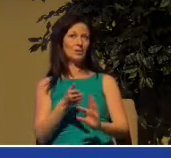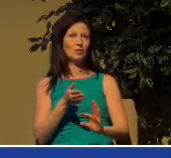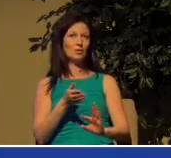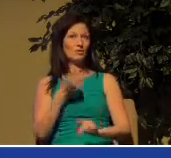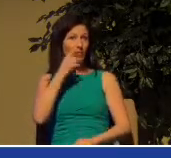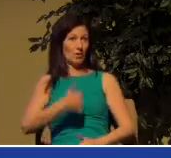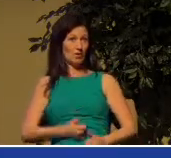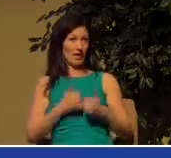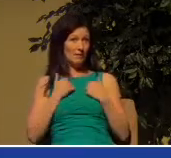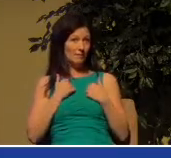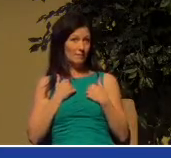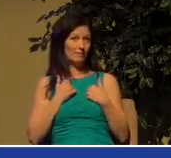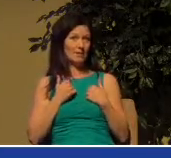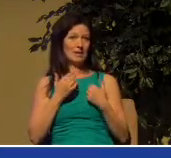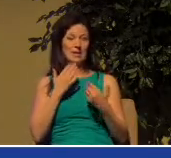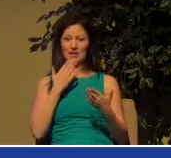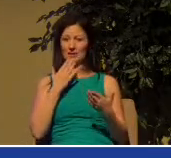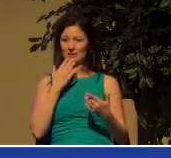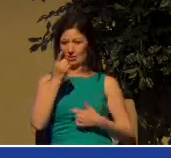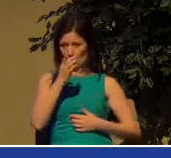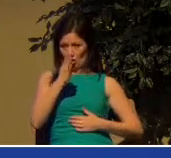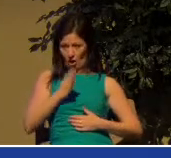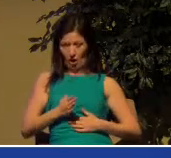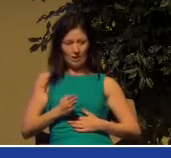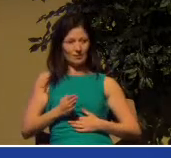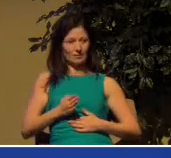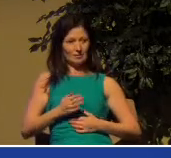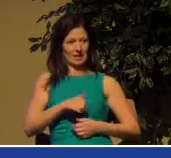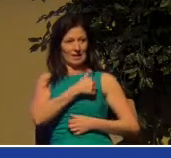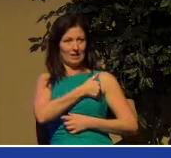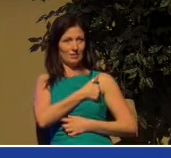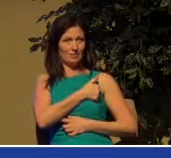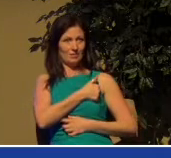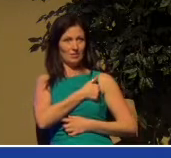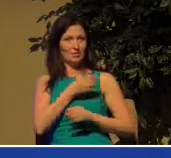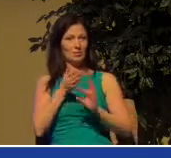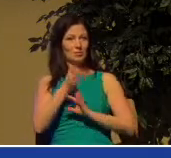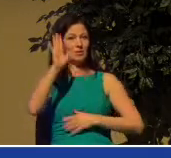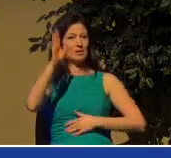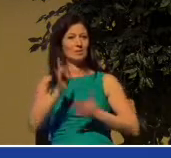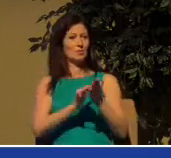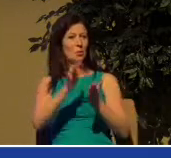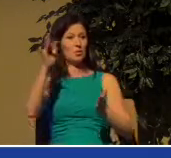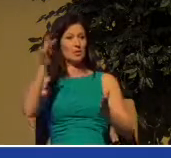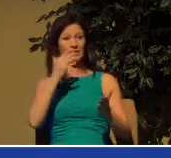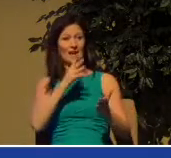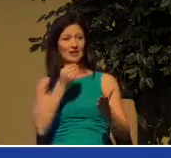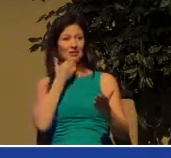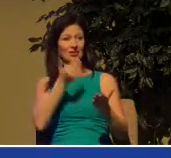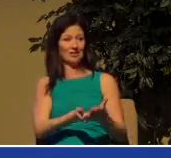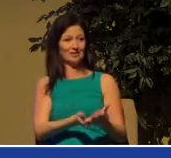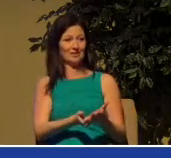Him who called us by His own glory and goodness. Through these, He has given us